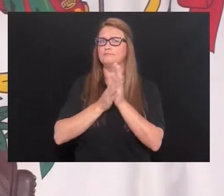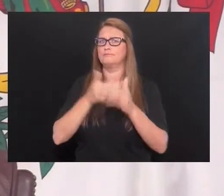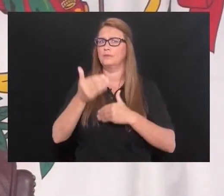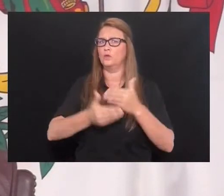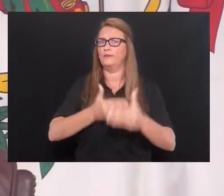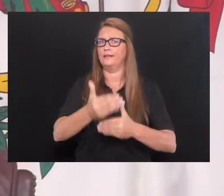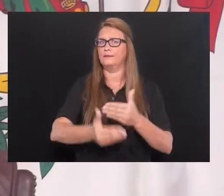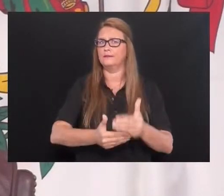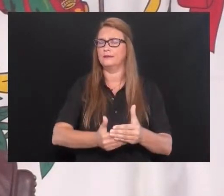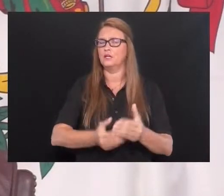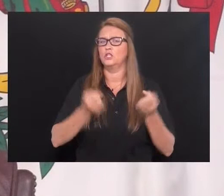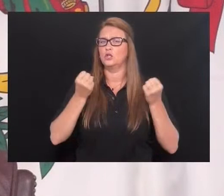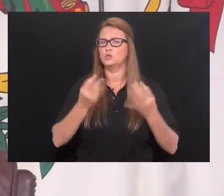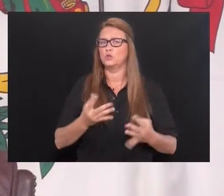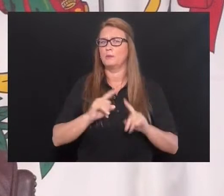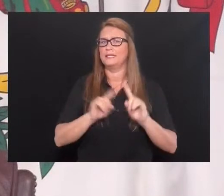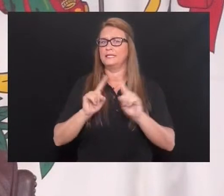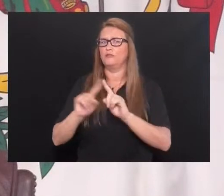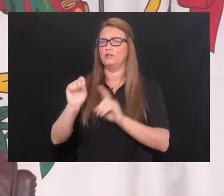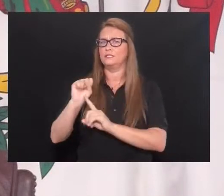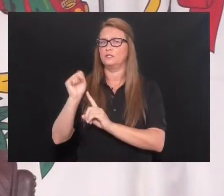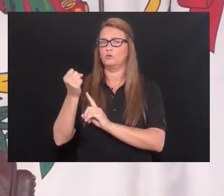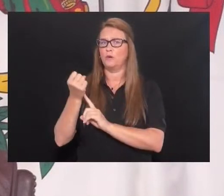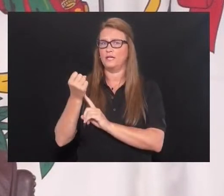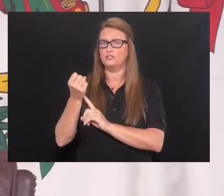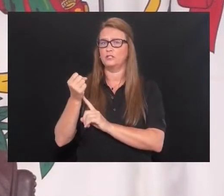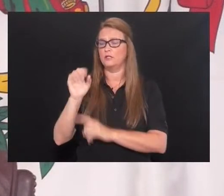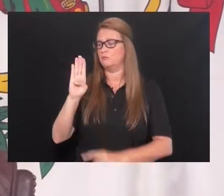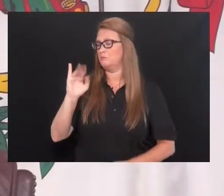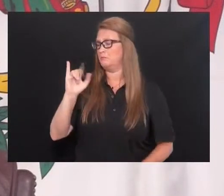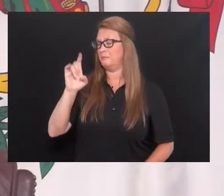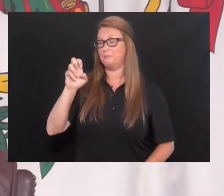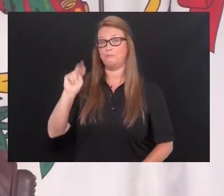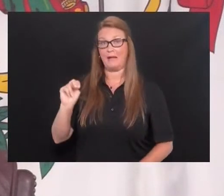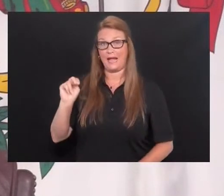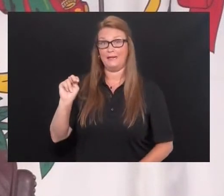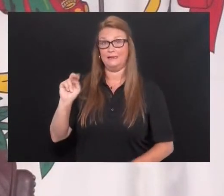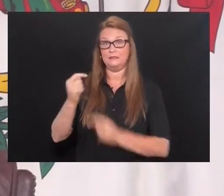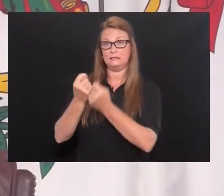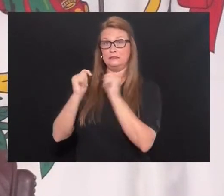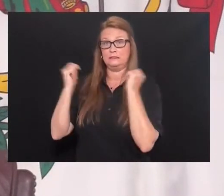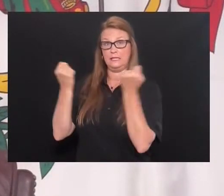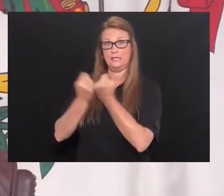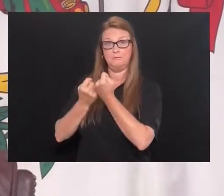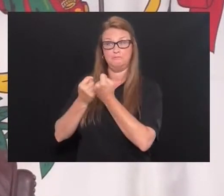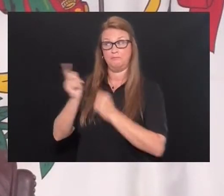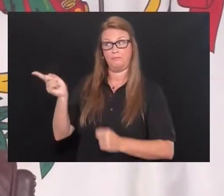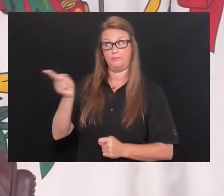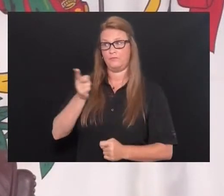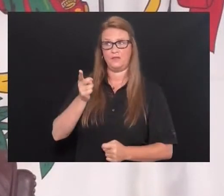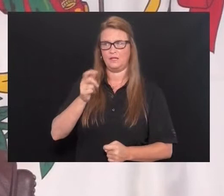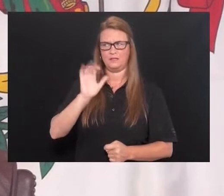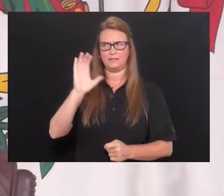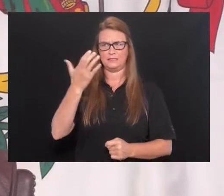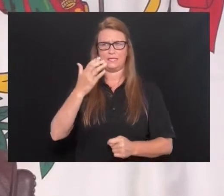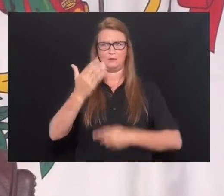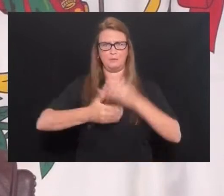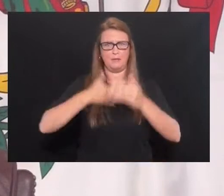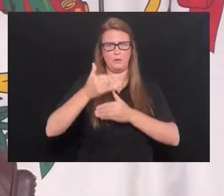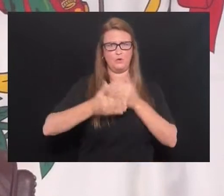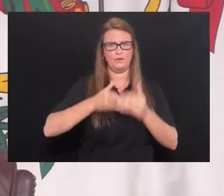many situations to where the Biden administration, we just can't get movement.